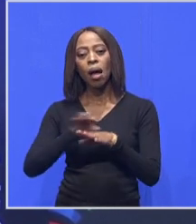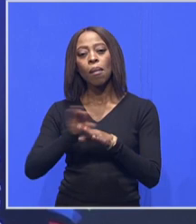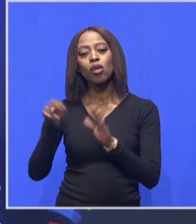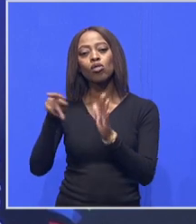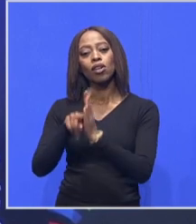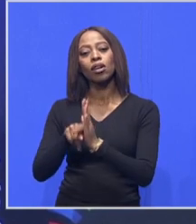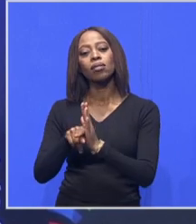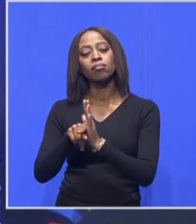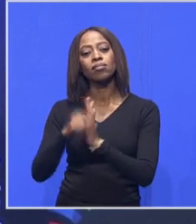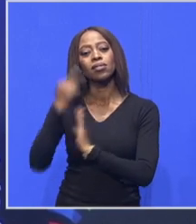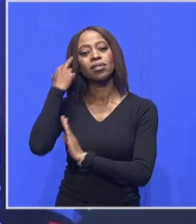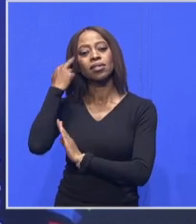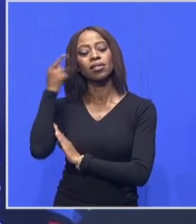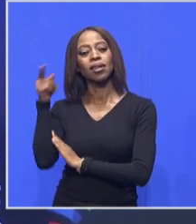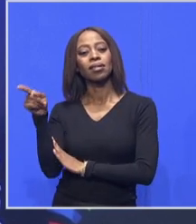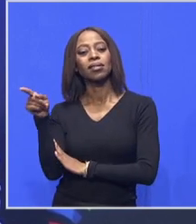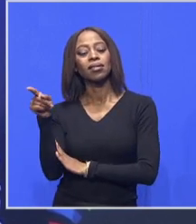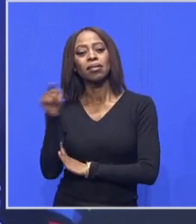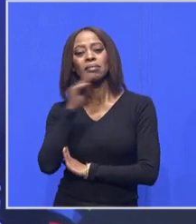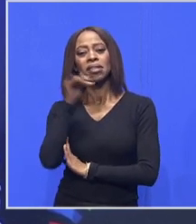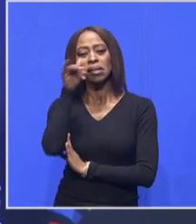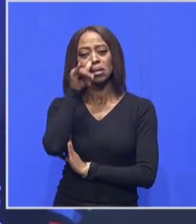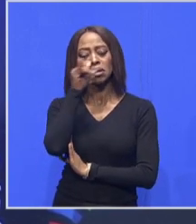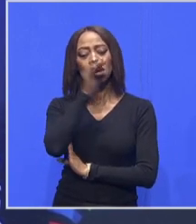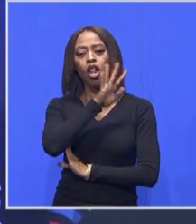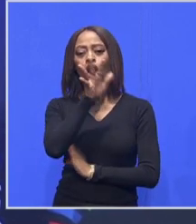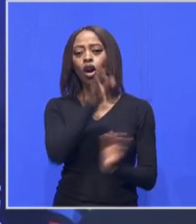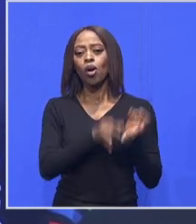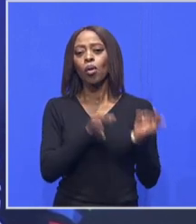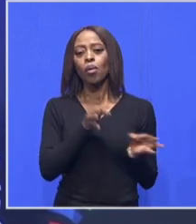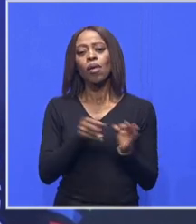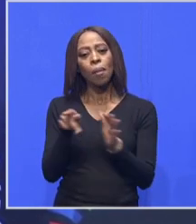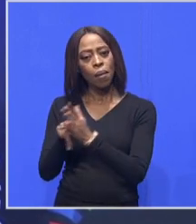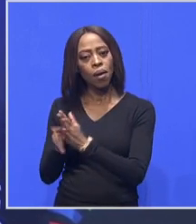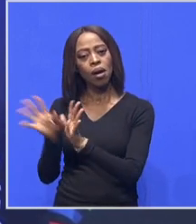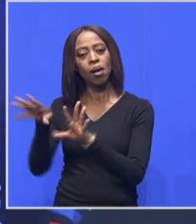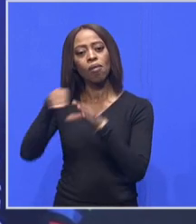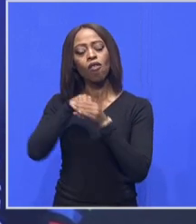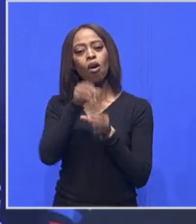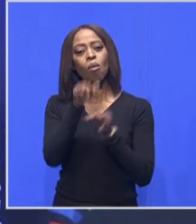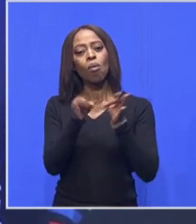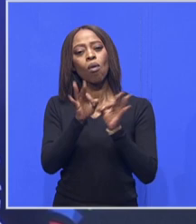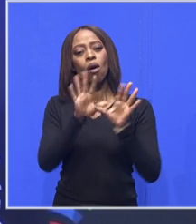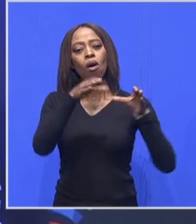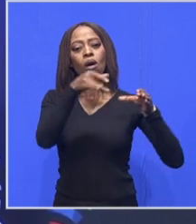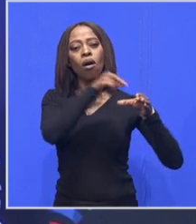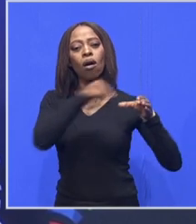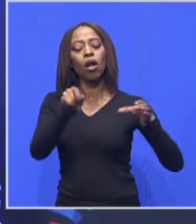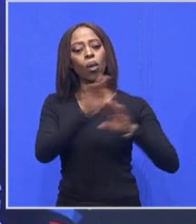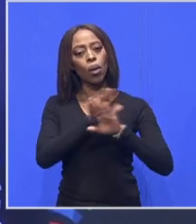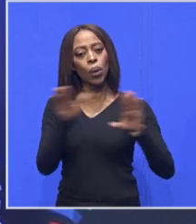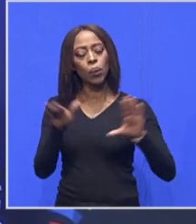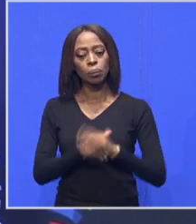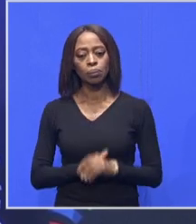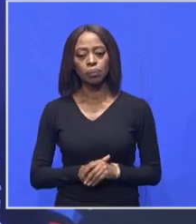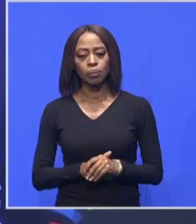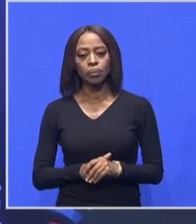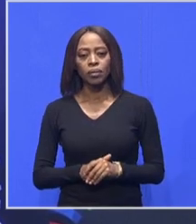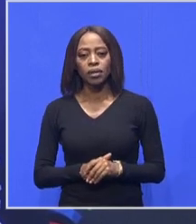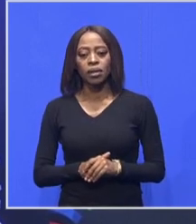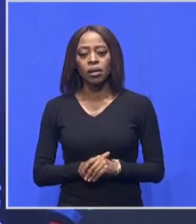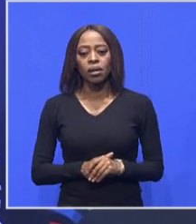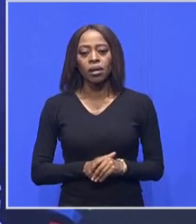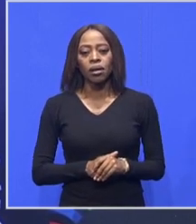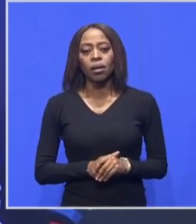that those are not politics. That's gangsterism, that's murder, and it must never form part of the political body of South Africa. I just want to go back